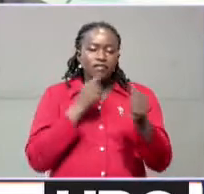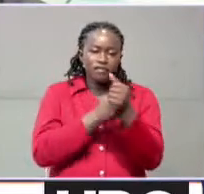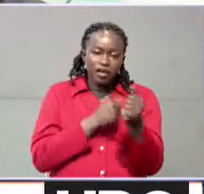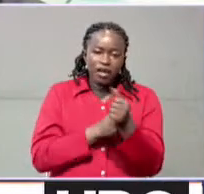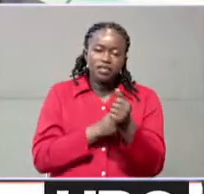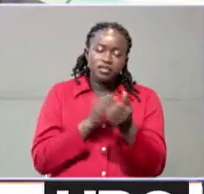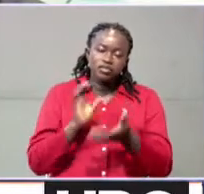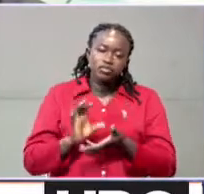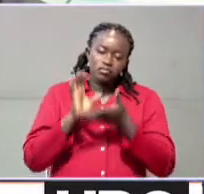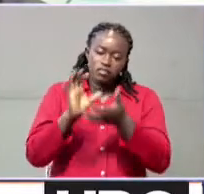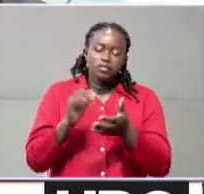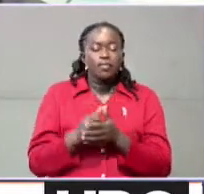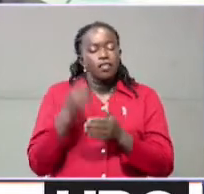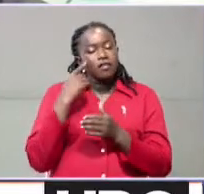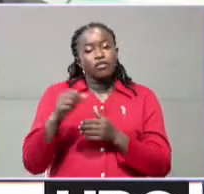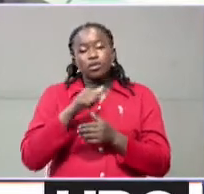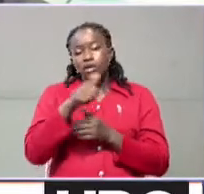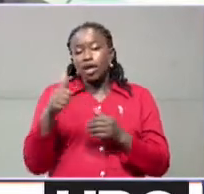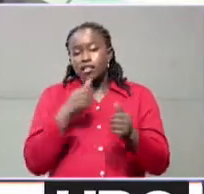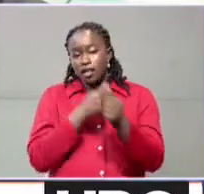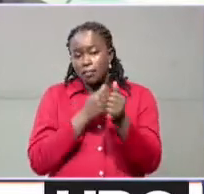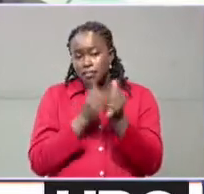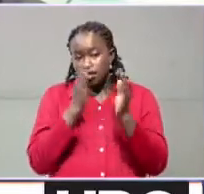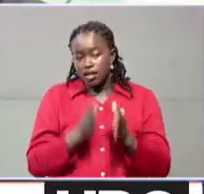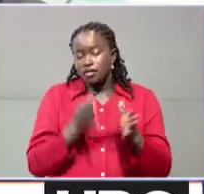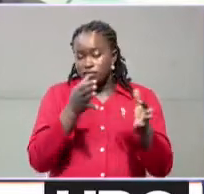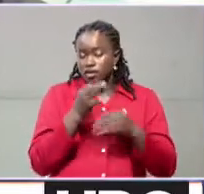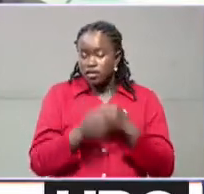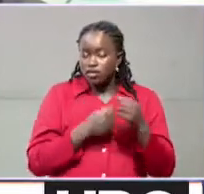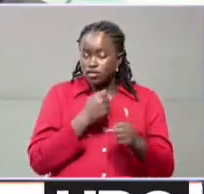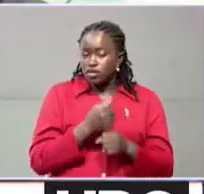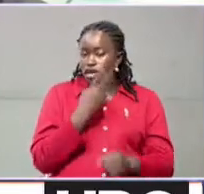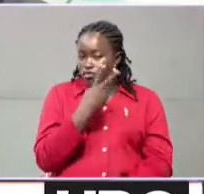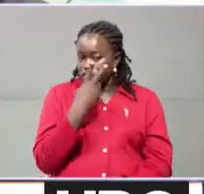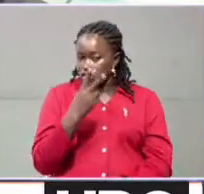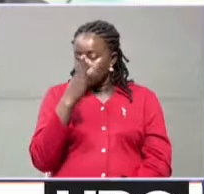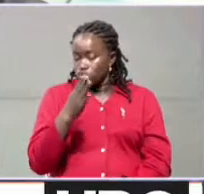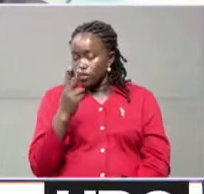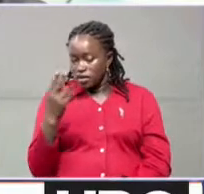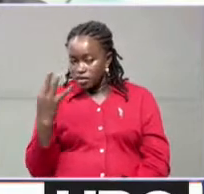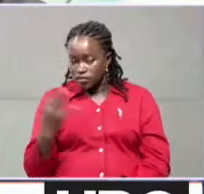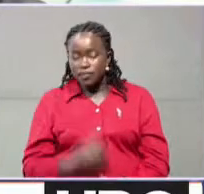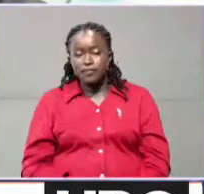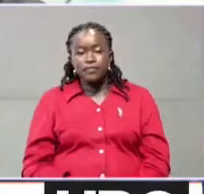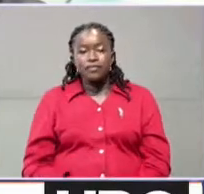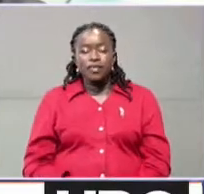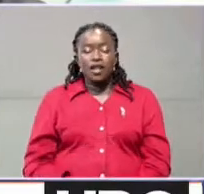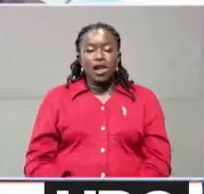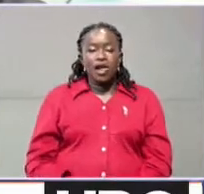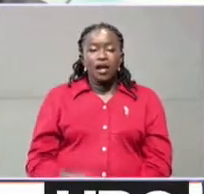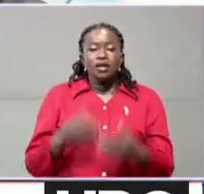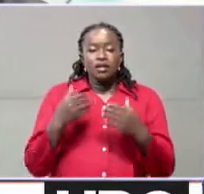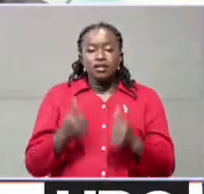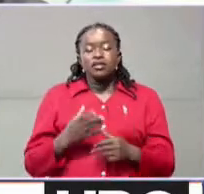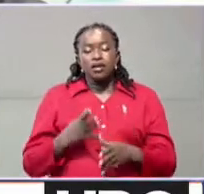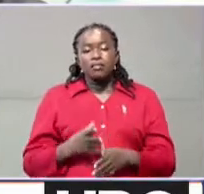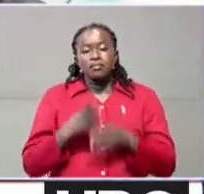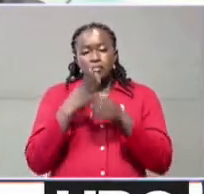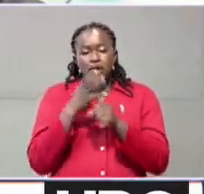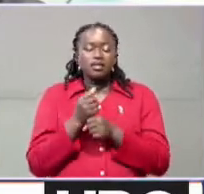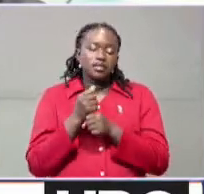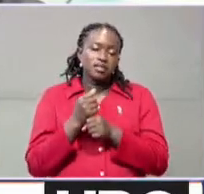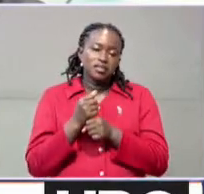be availed for the other pillars in the finance year 2022 2023 the second budget called circular dated